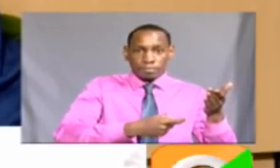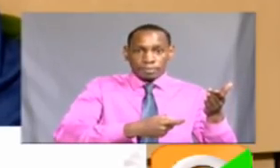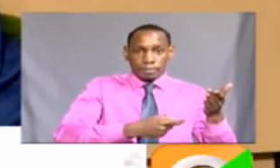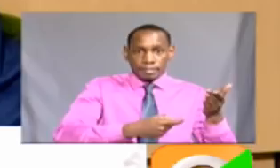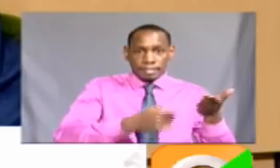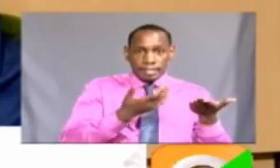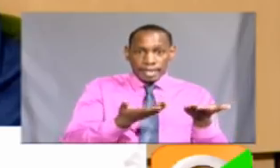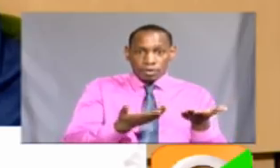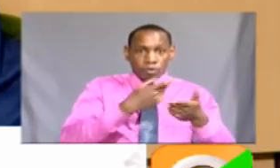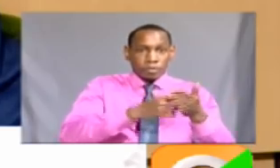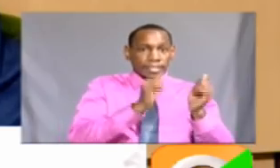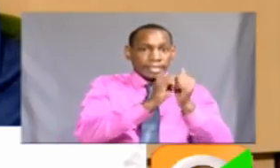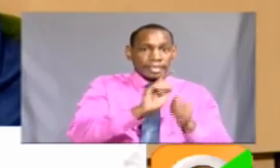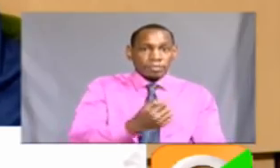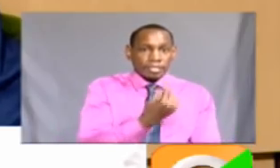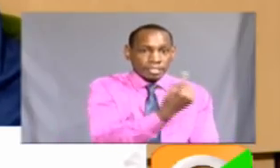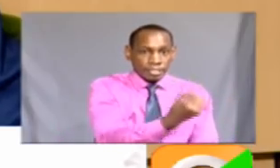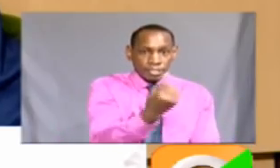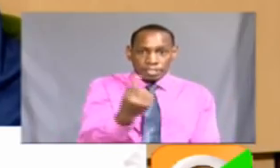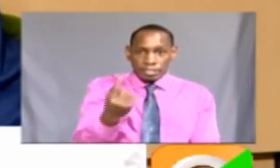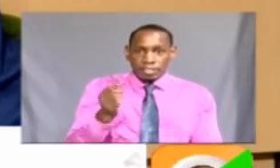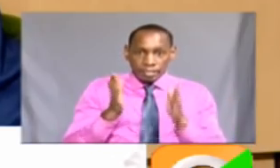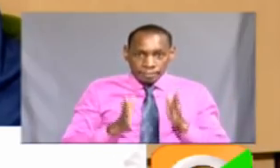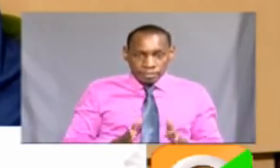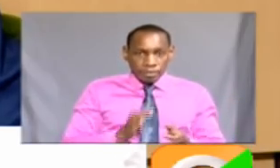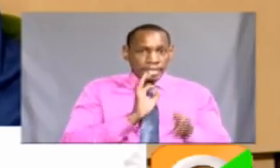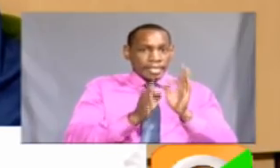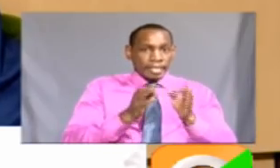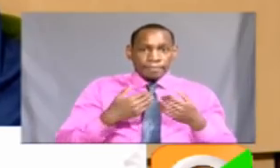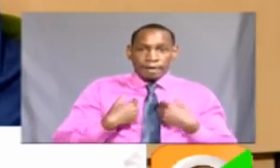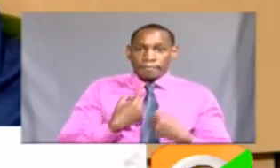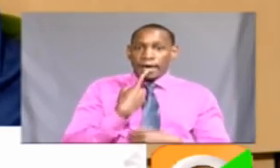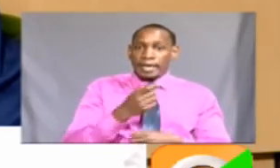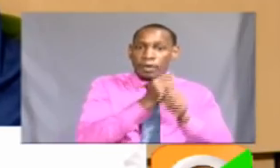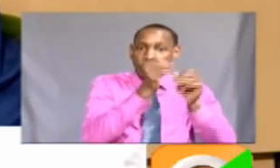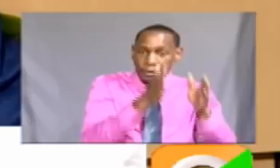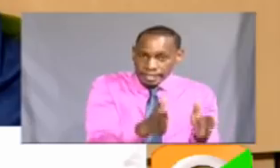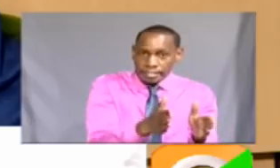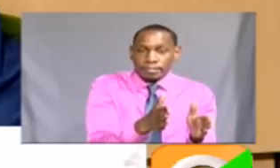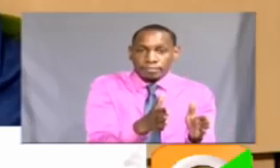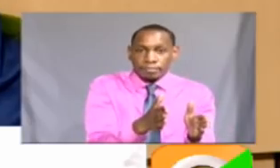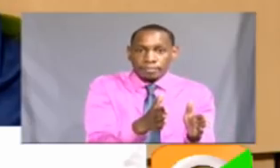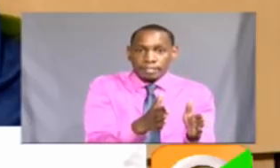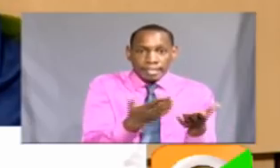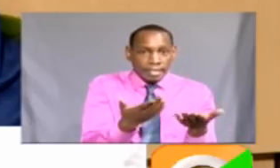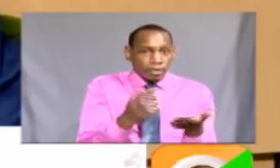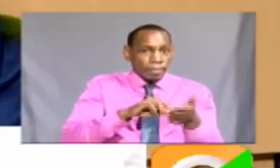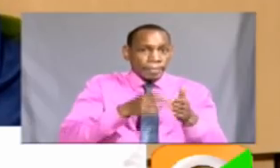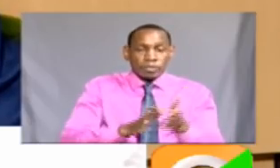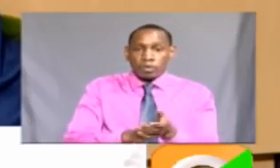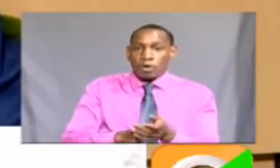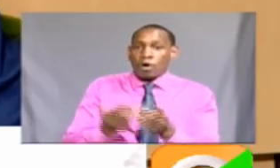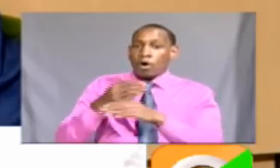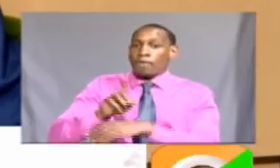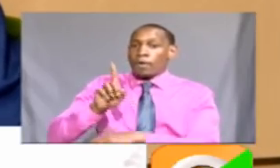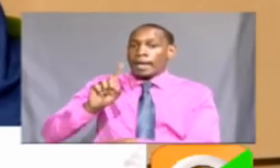now at 10,000 shillings per person. So if you have 100 staff, you're talking about a million plus.